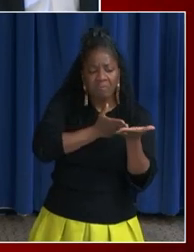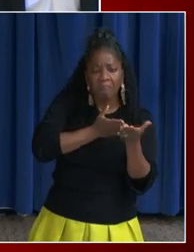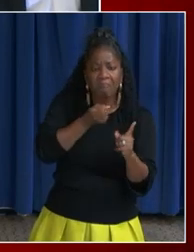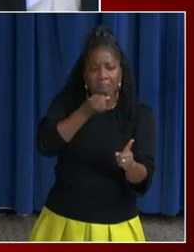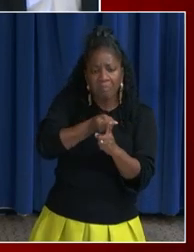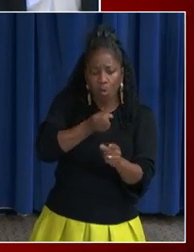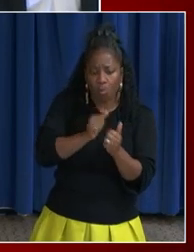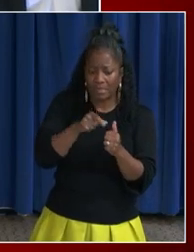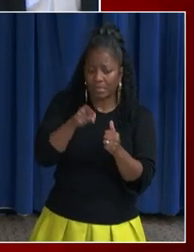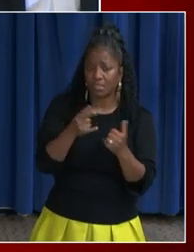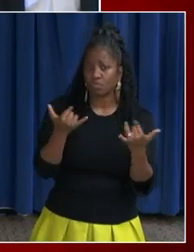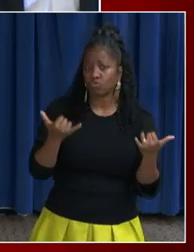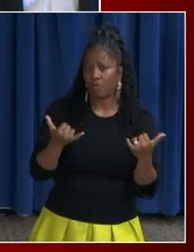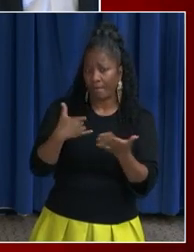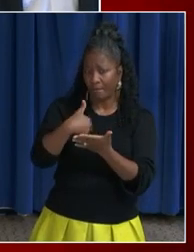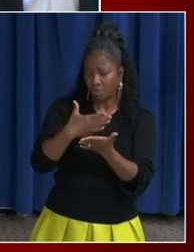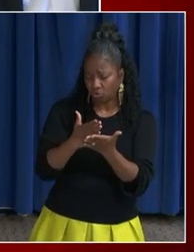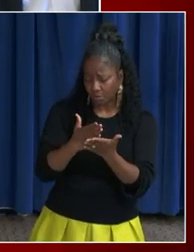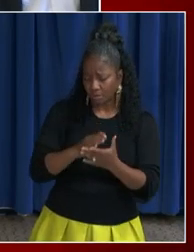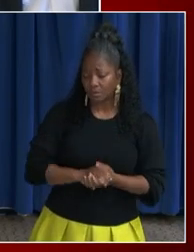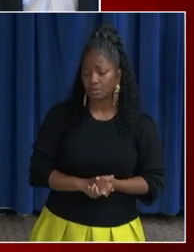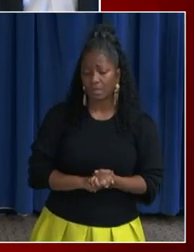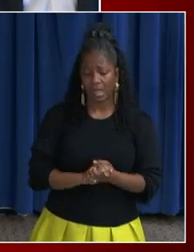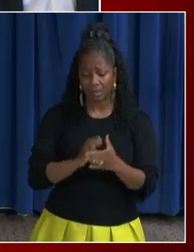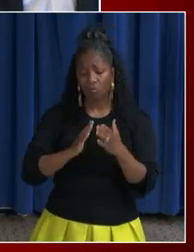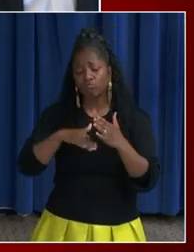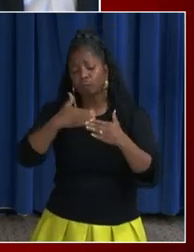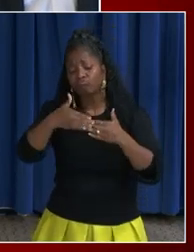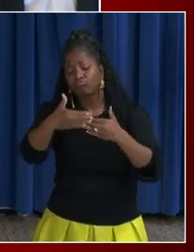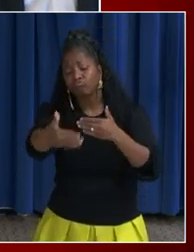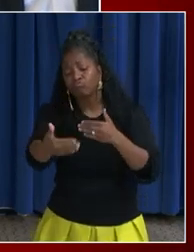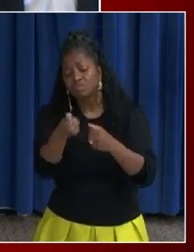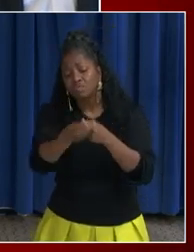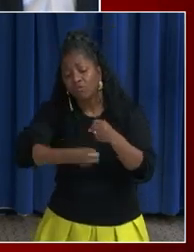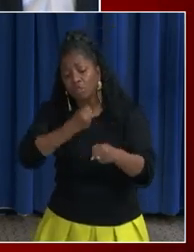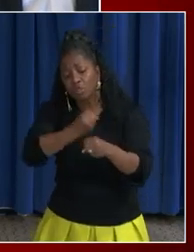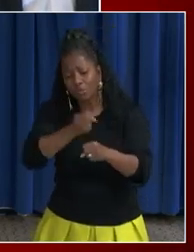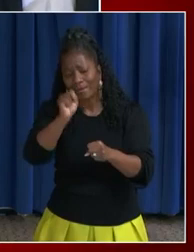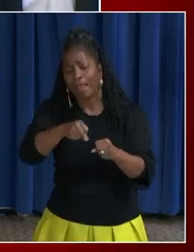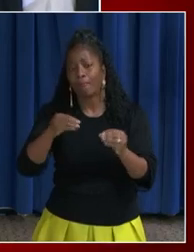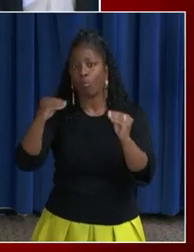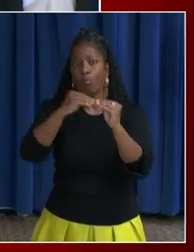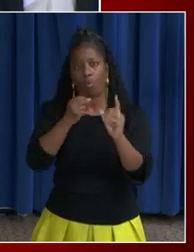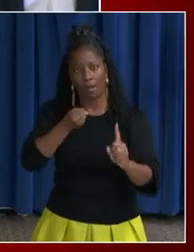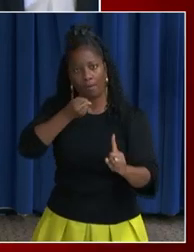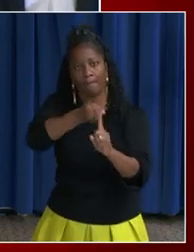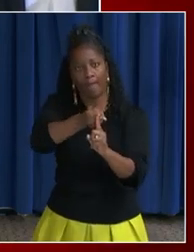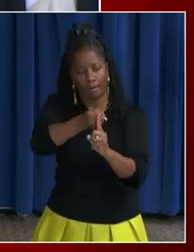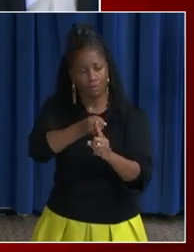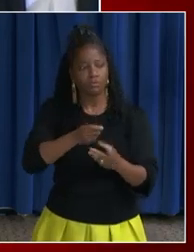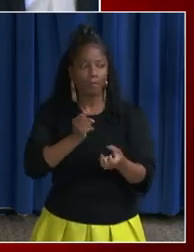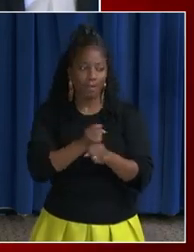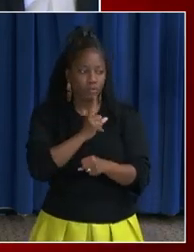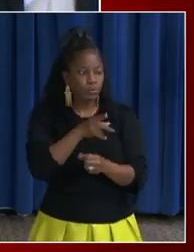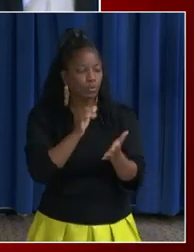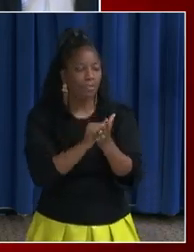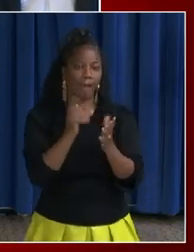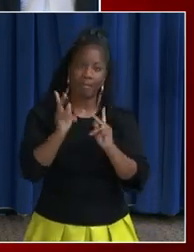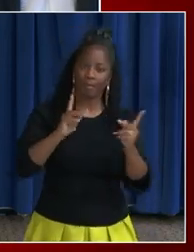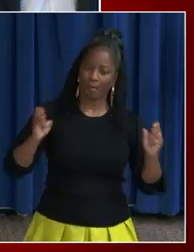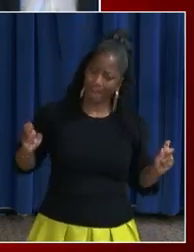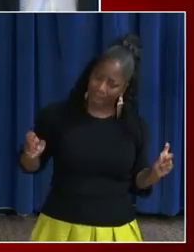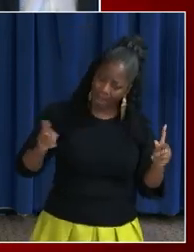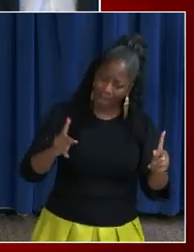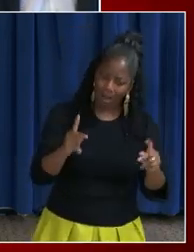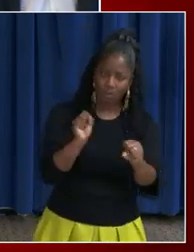this current budget, and over the next several years could be further impacted. So getting people back to